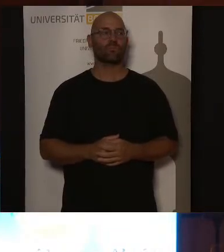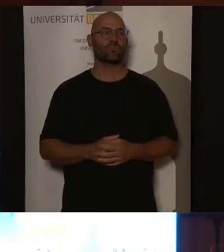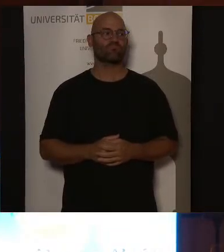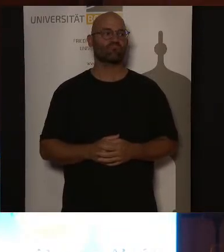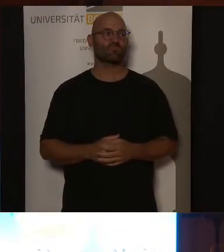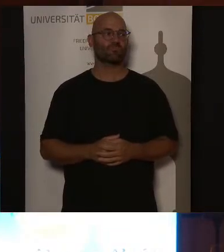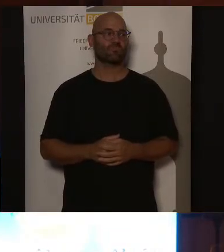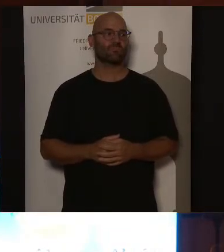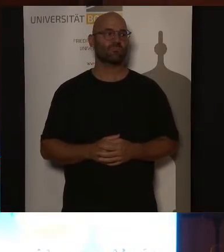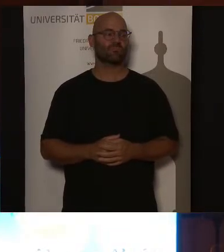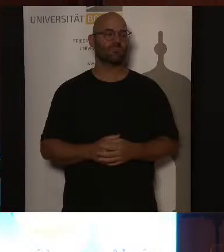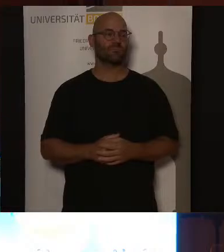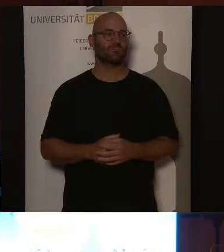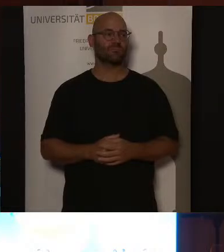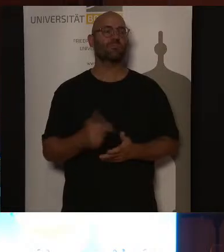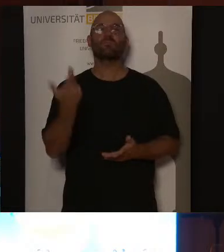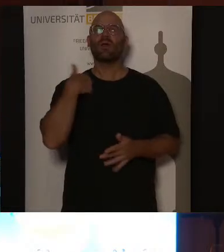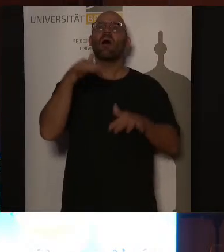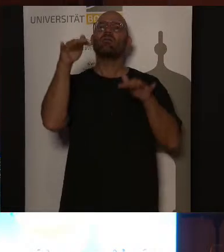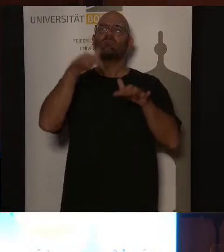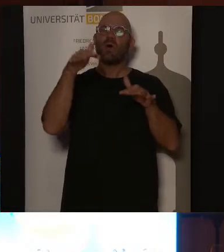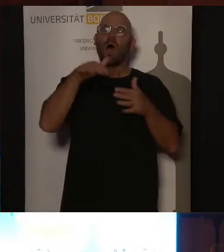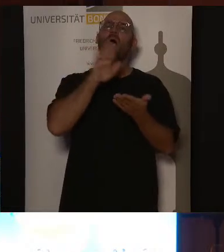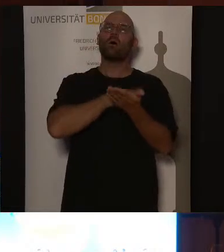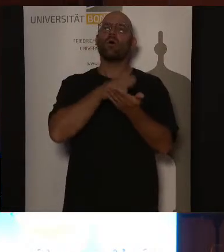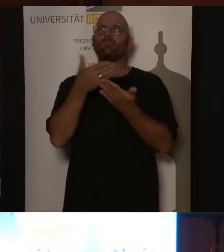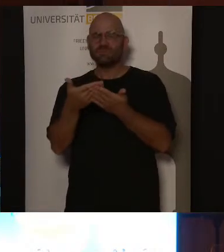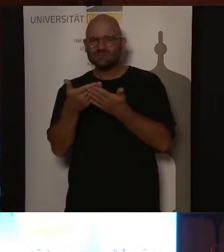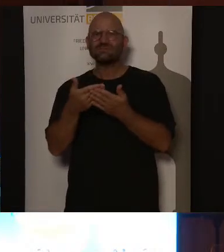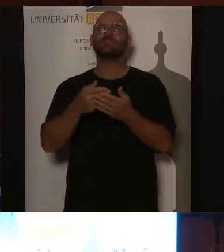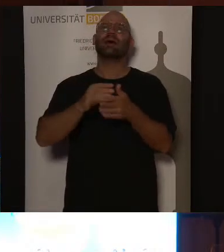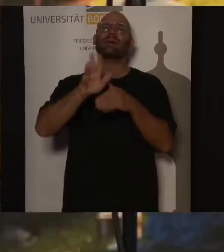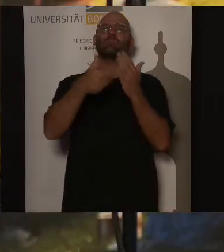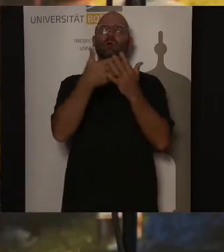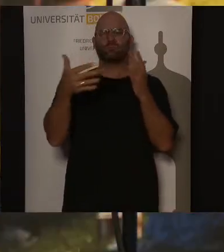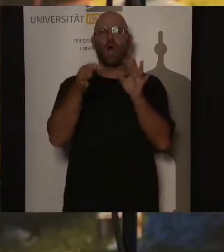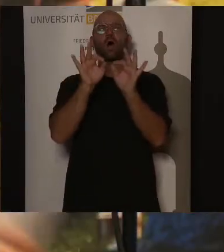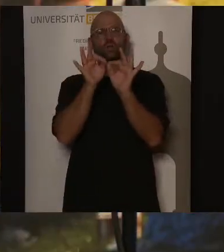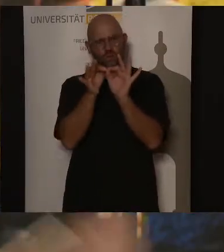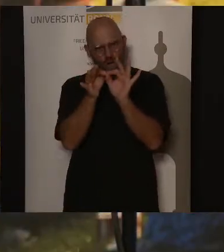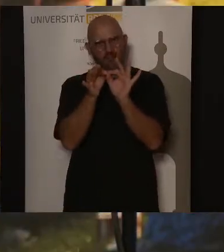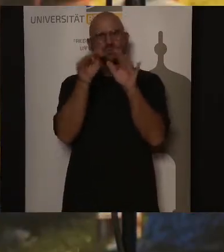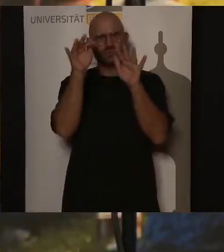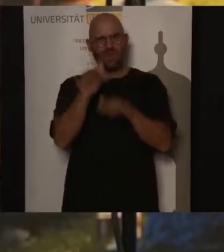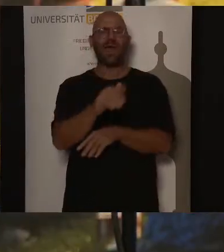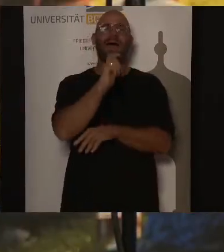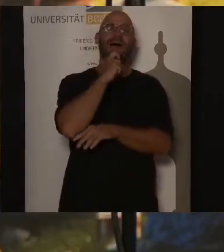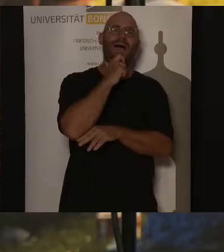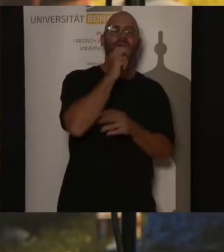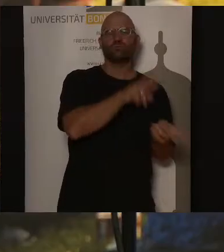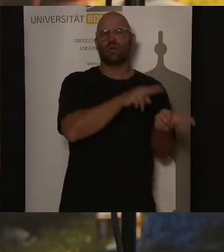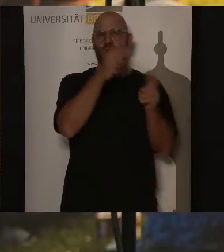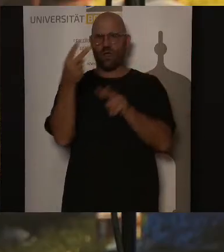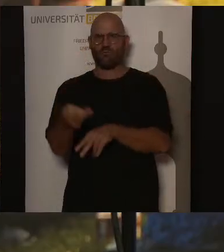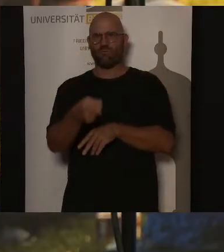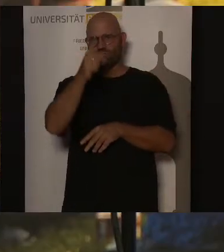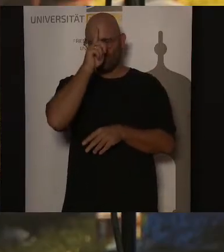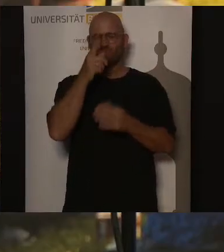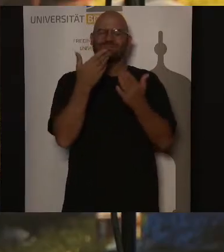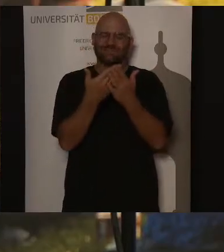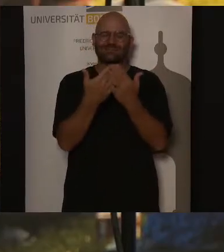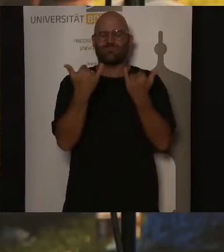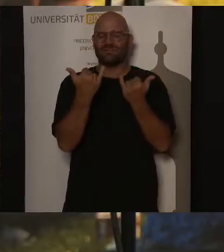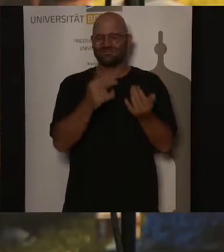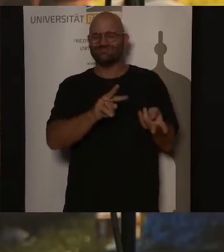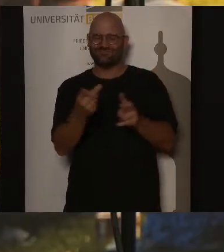And now that we have a translator here and we have the sign language translator who has to switch from English to German, werde ich jetzt wieder auf Deutsch reden,